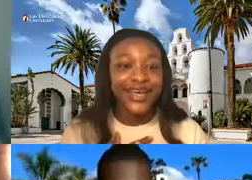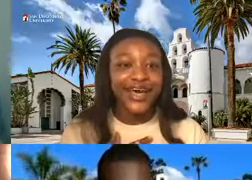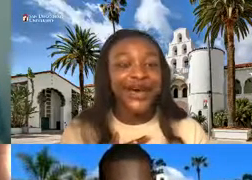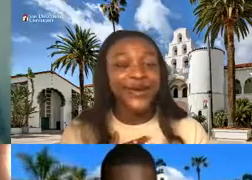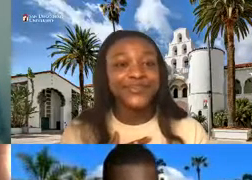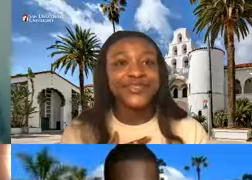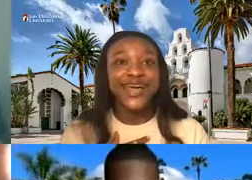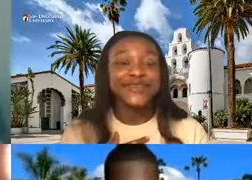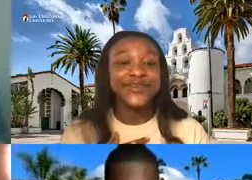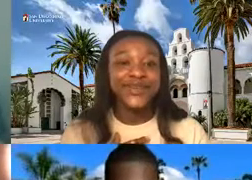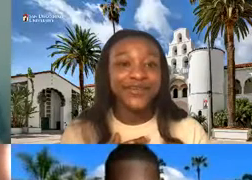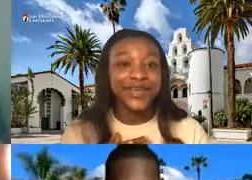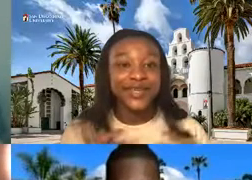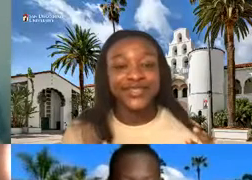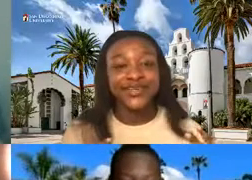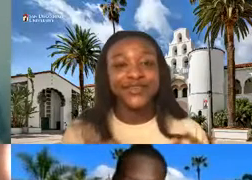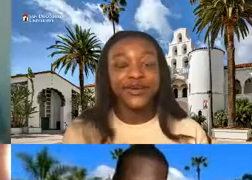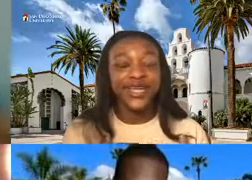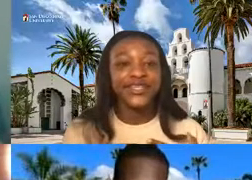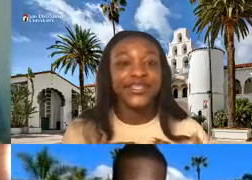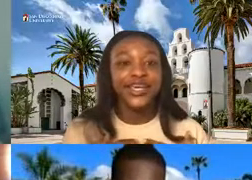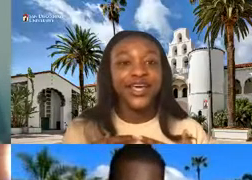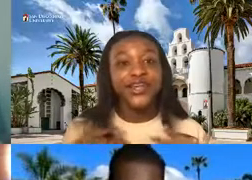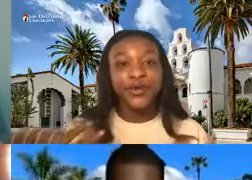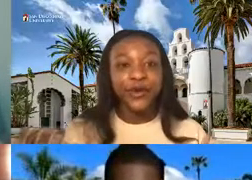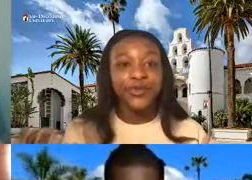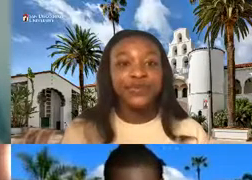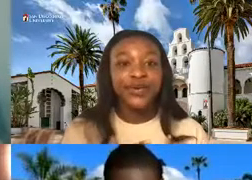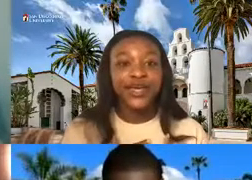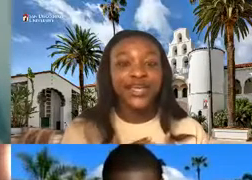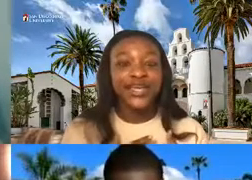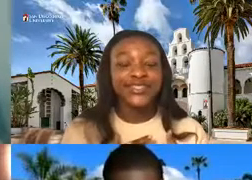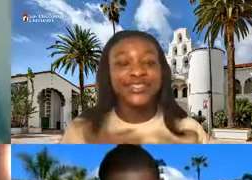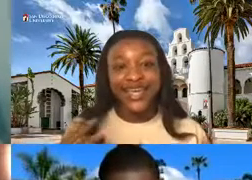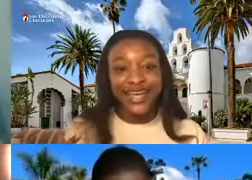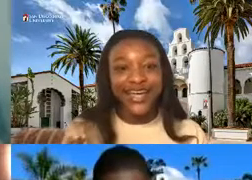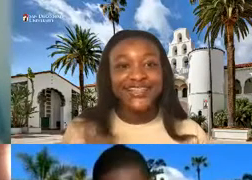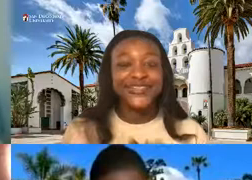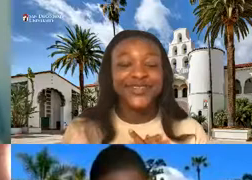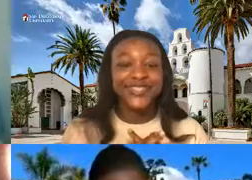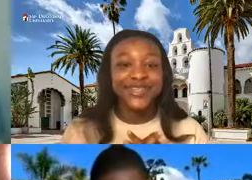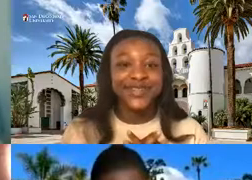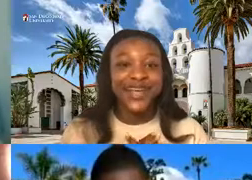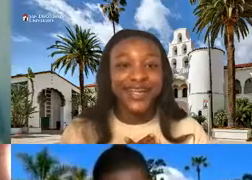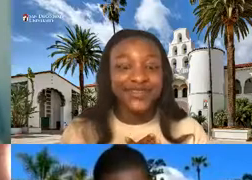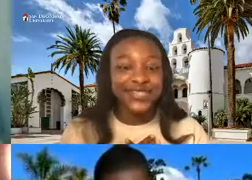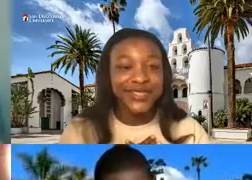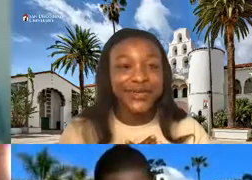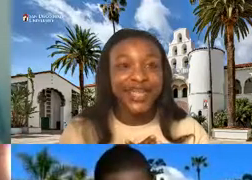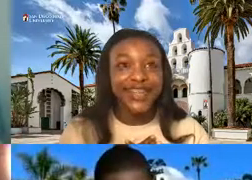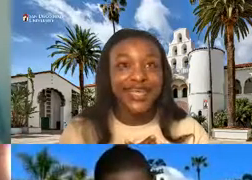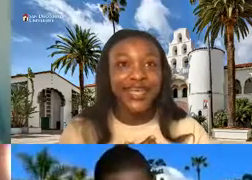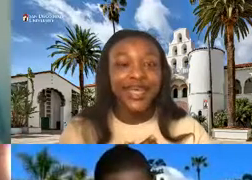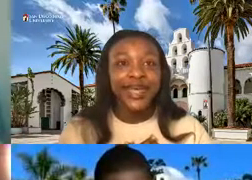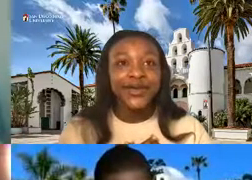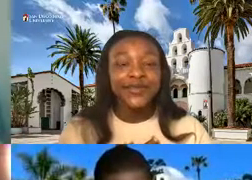campus. So that's been a really big piece of, you know, getting to know more people and getting to dance, which is something that I love to do.